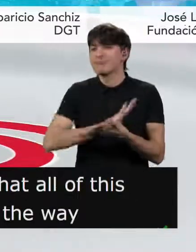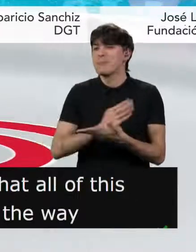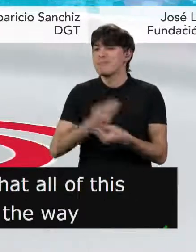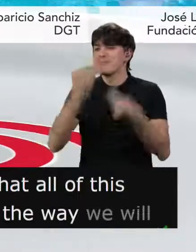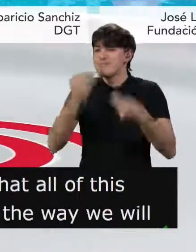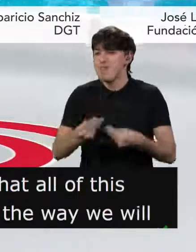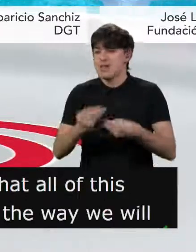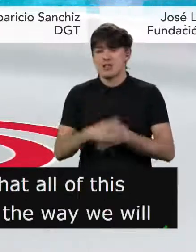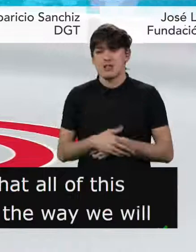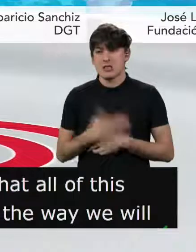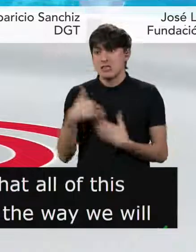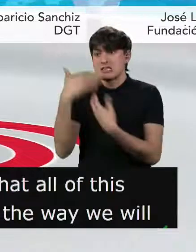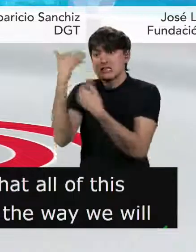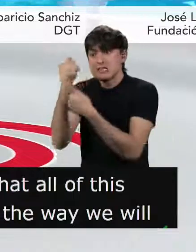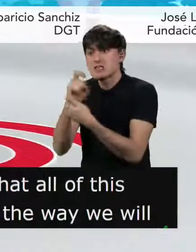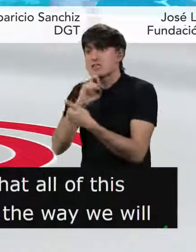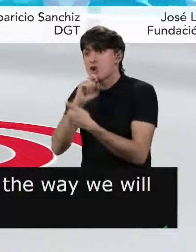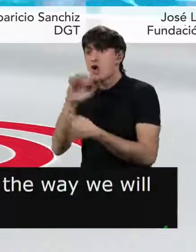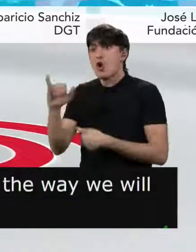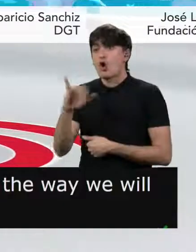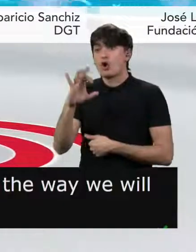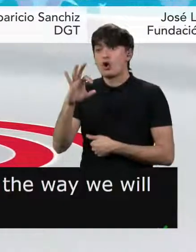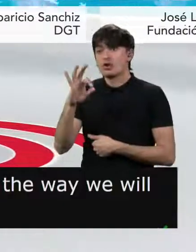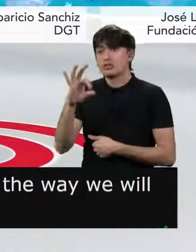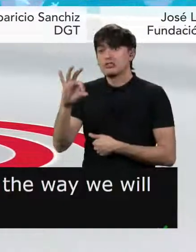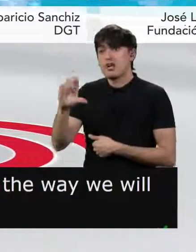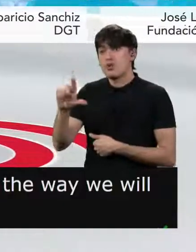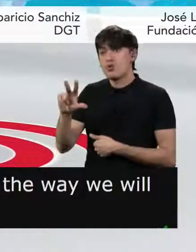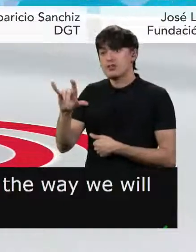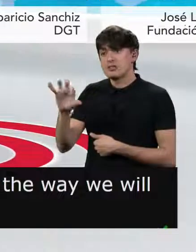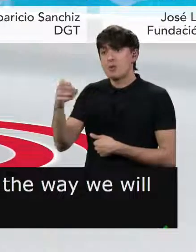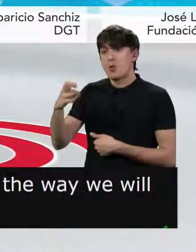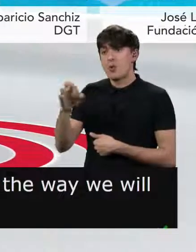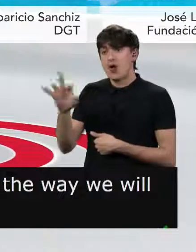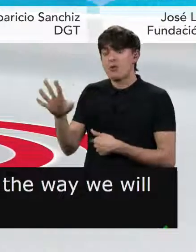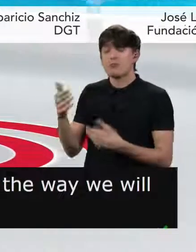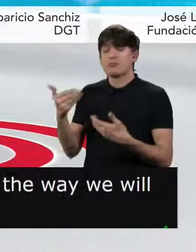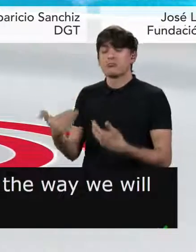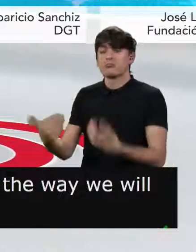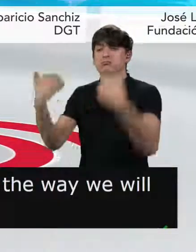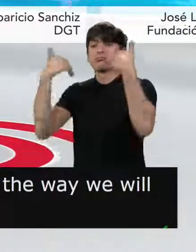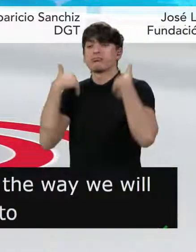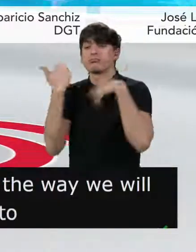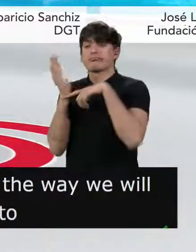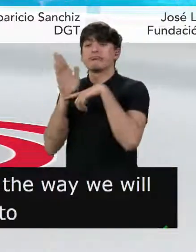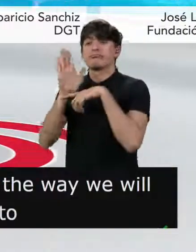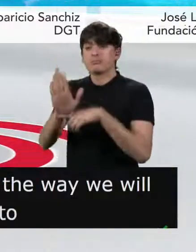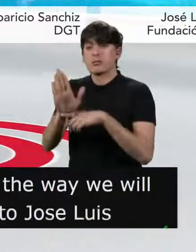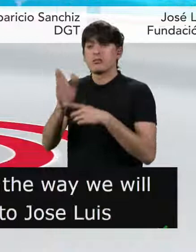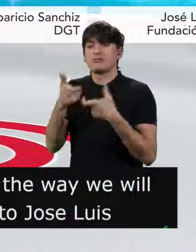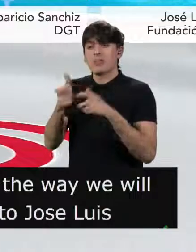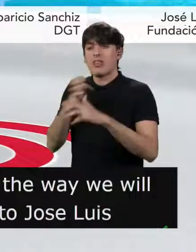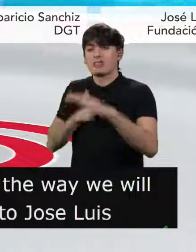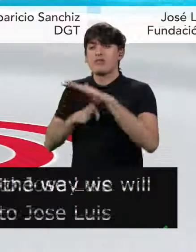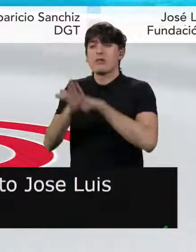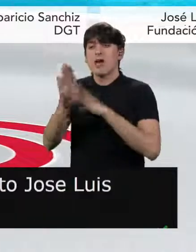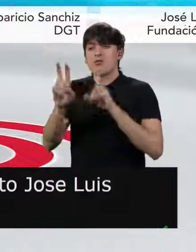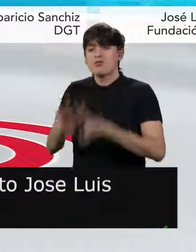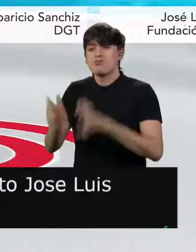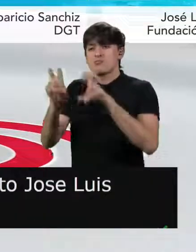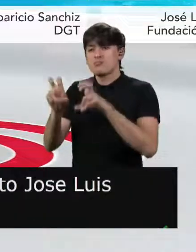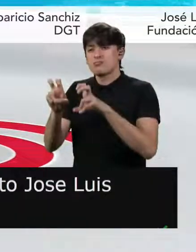to close, I want to give the floor to José Luis Bravo, the representative of accessibility and innovation